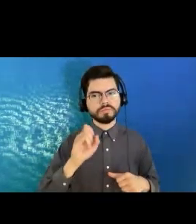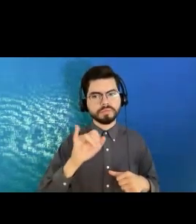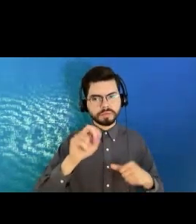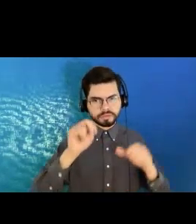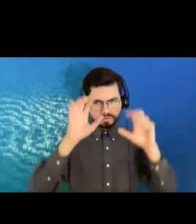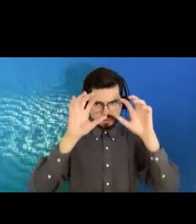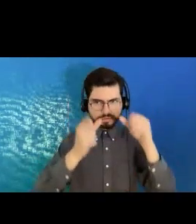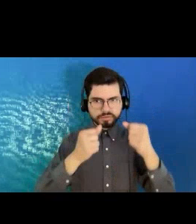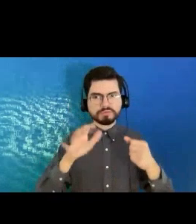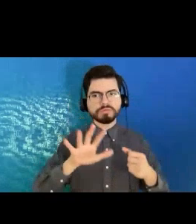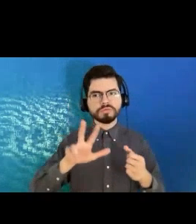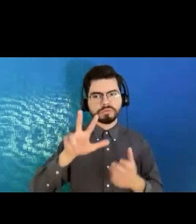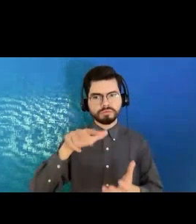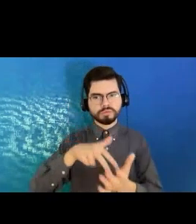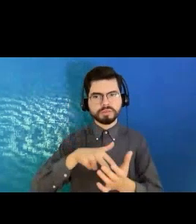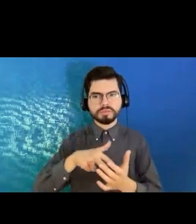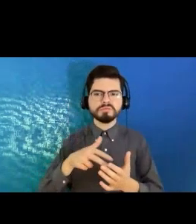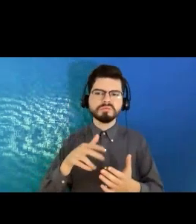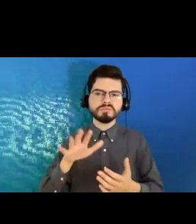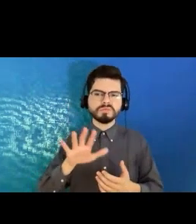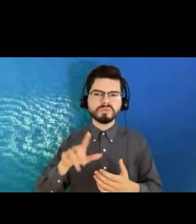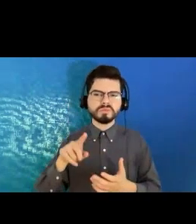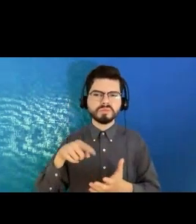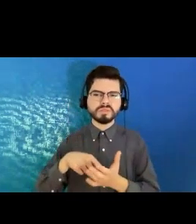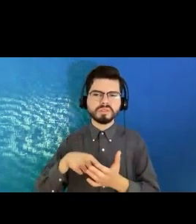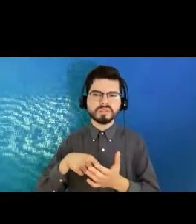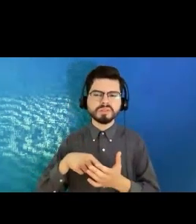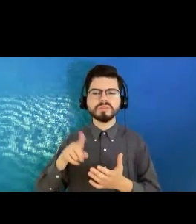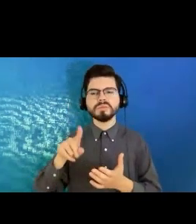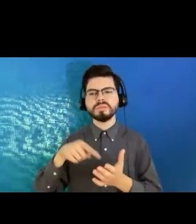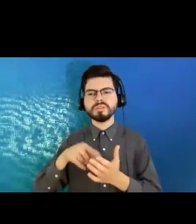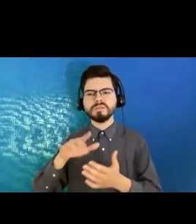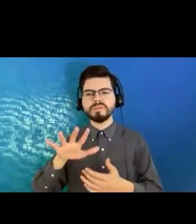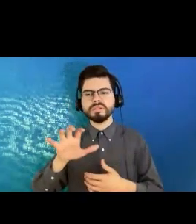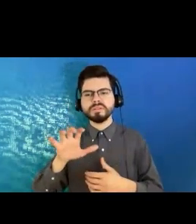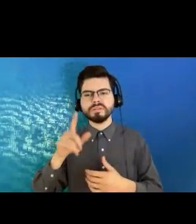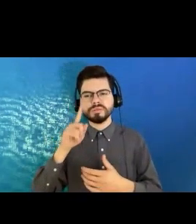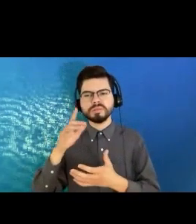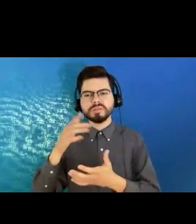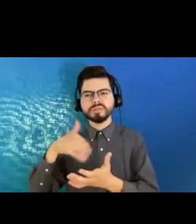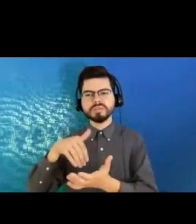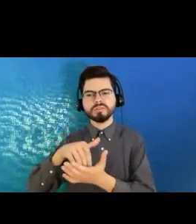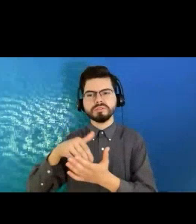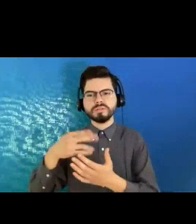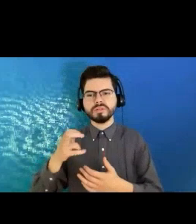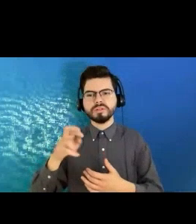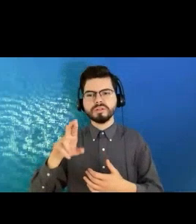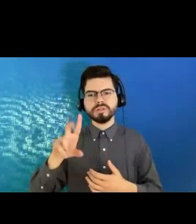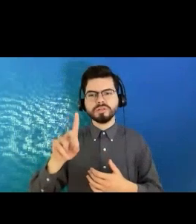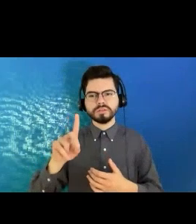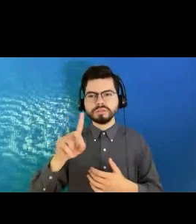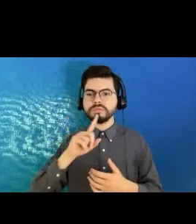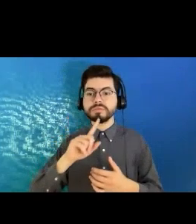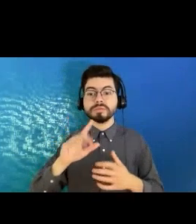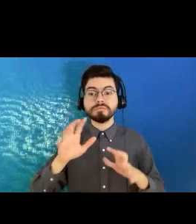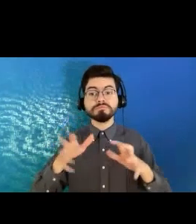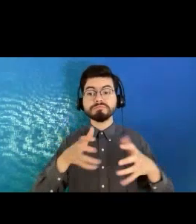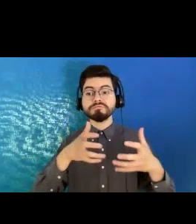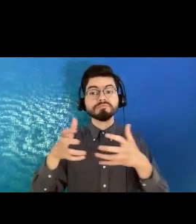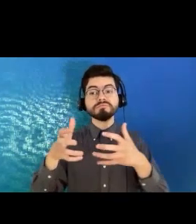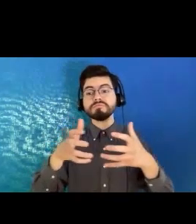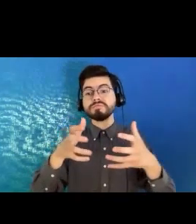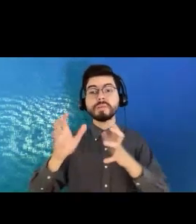probably 3,000 or so, with maybe 1,000 to 1,500 in the central herd, but they really move all over the park.